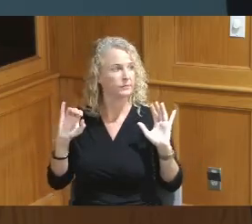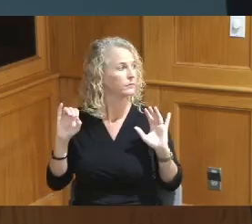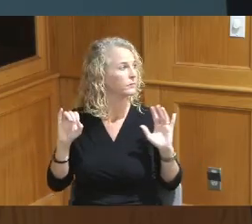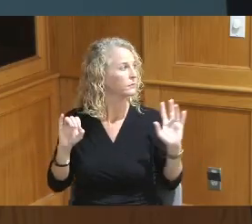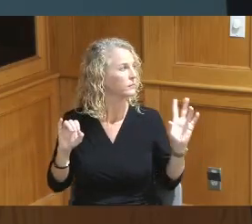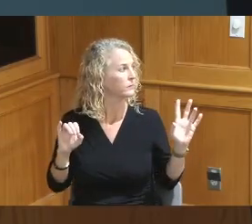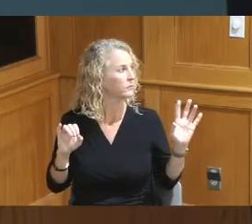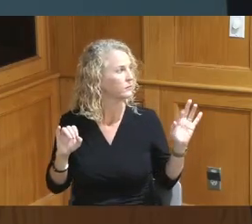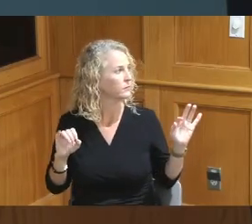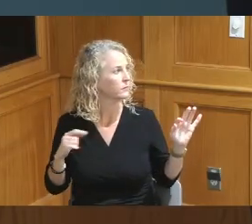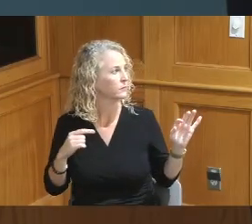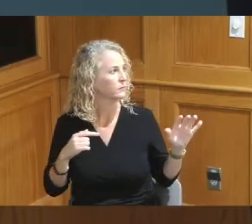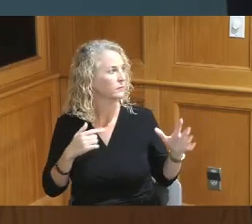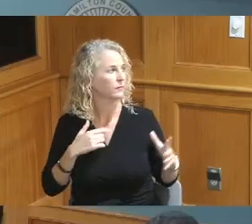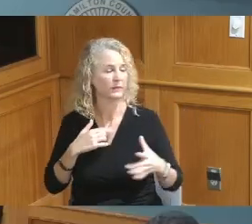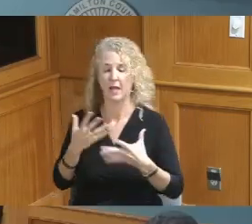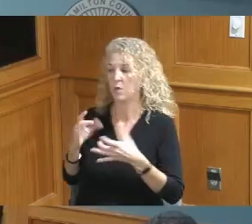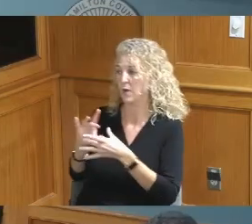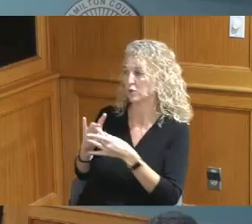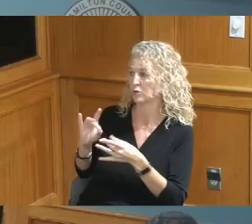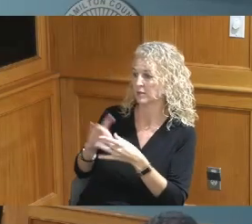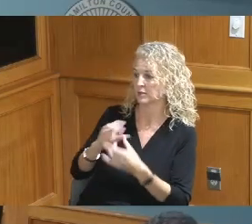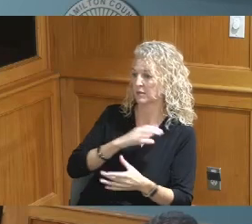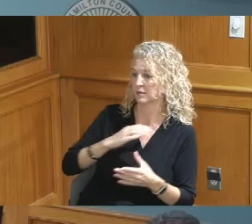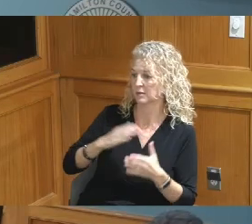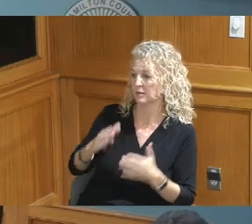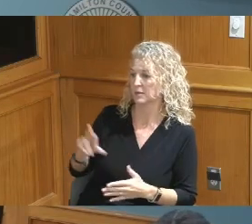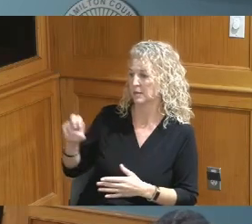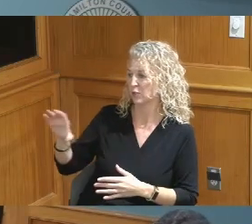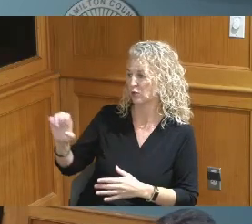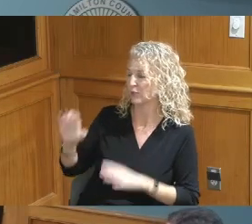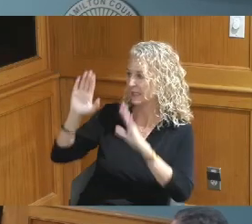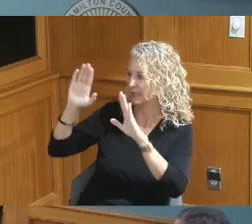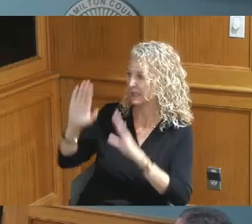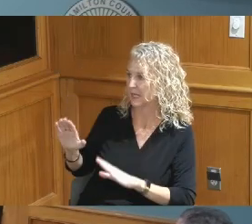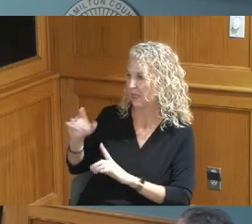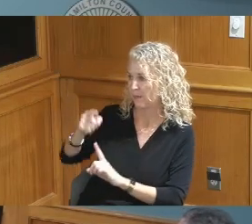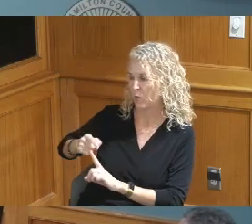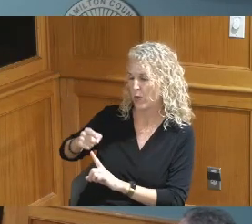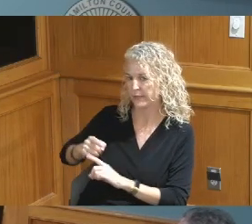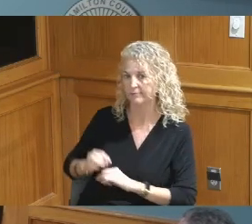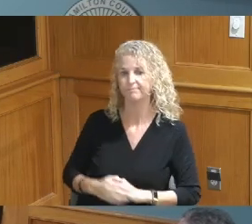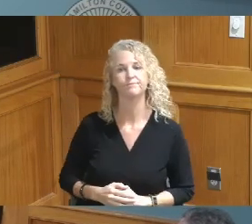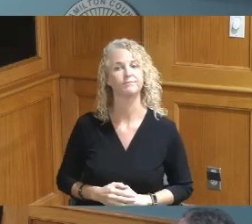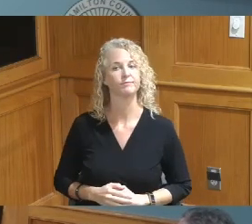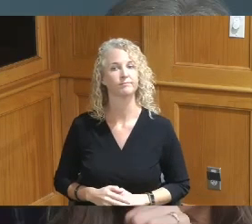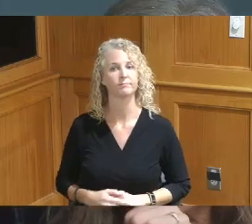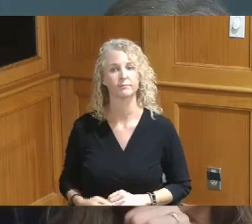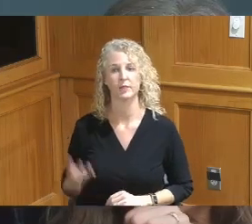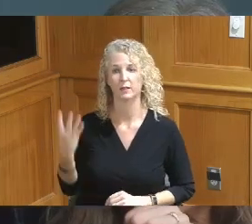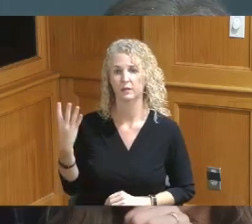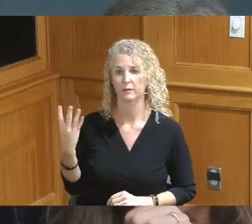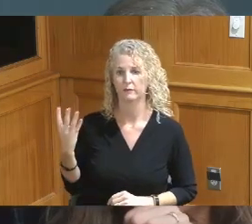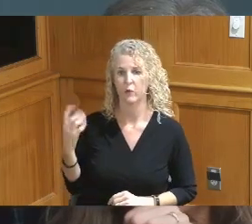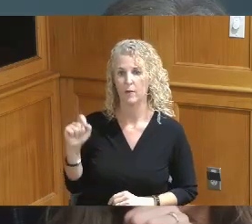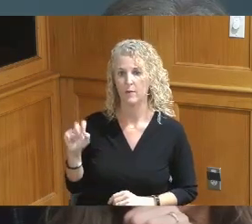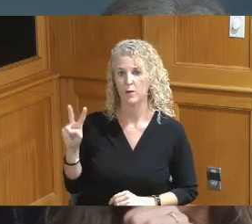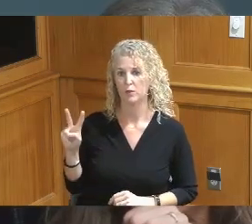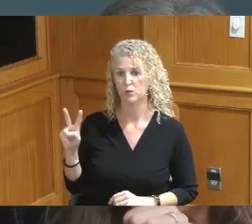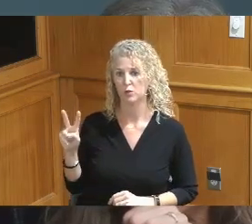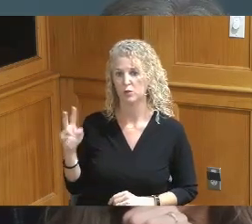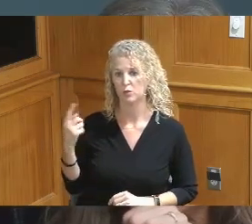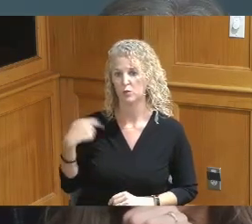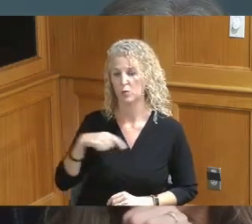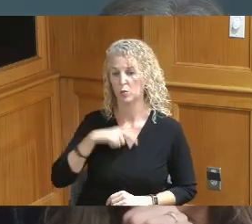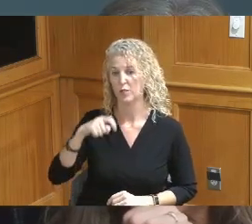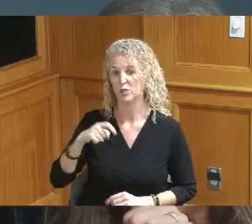let me just make a comment because Commissioner Reese brought up another great point. The 4.2, that's what we should be